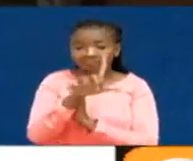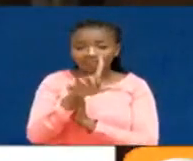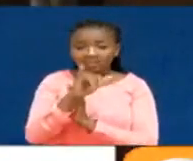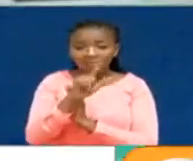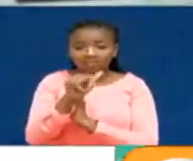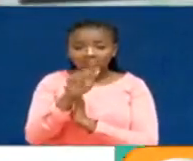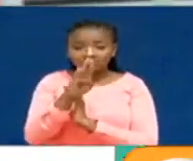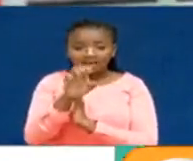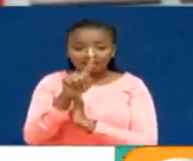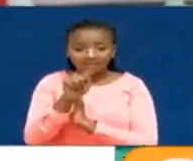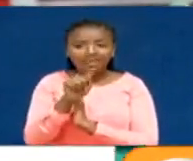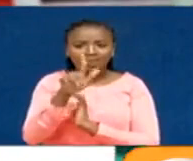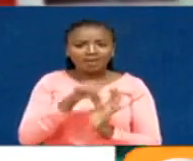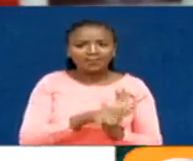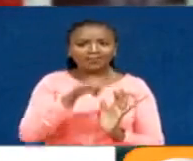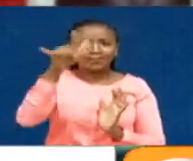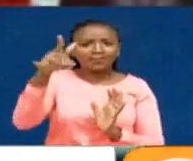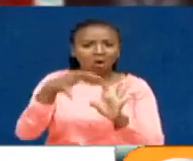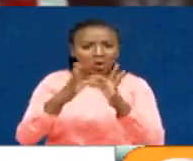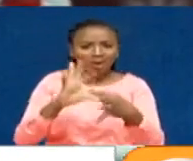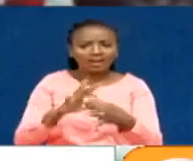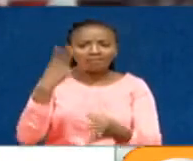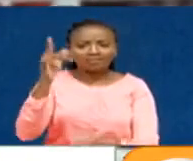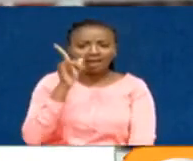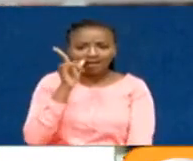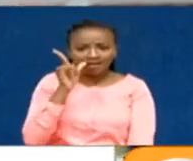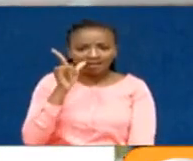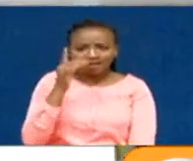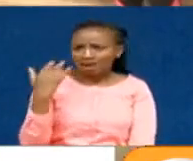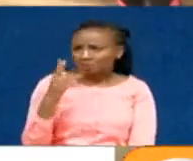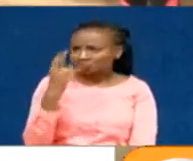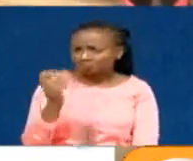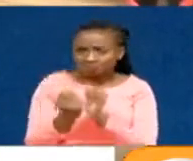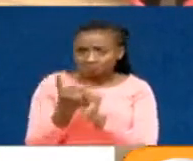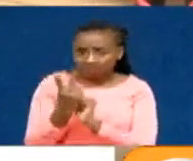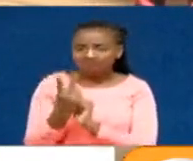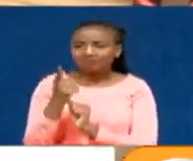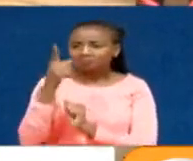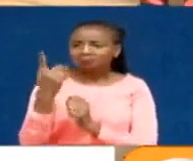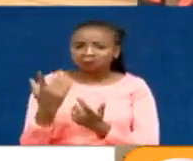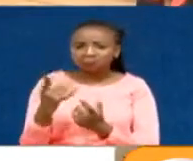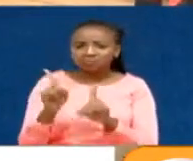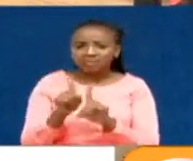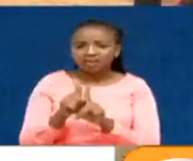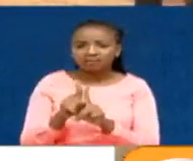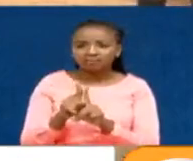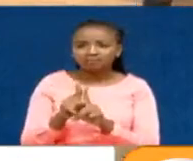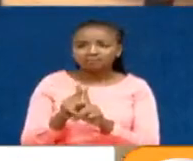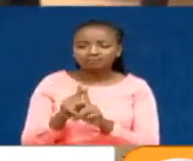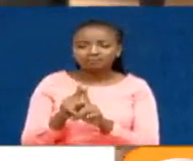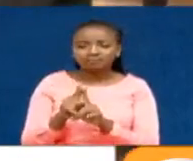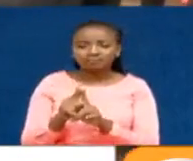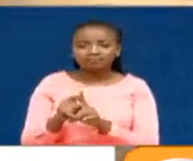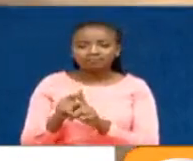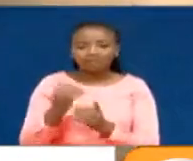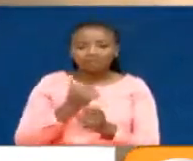the first woman to represent Kenya at the Olympic Games in London in 2012. Adhiambo becoming the first of many Box